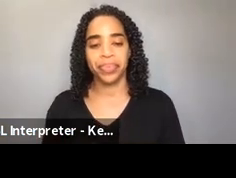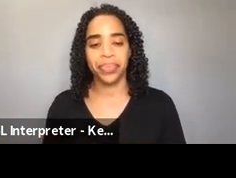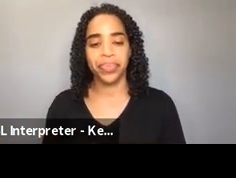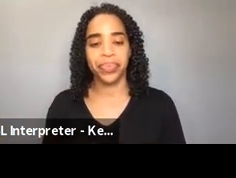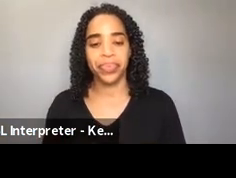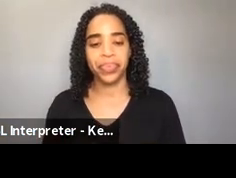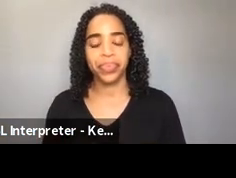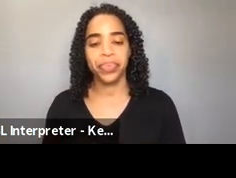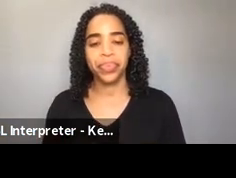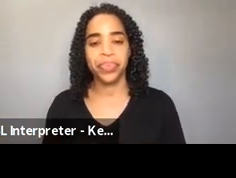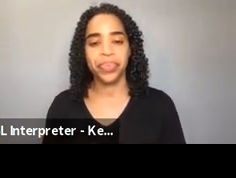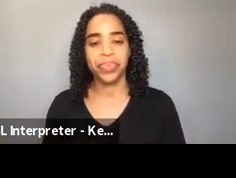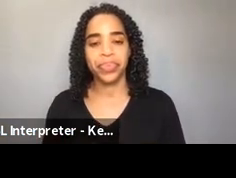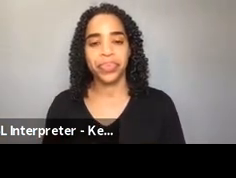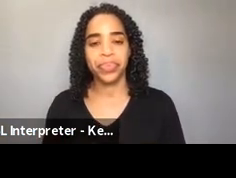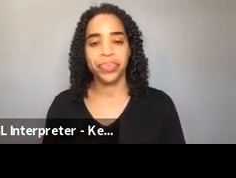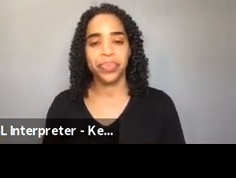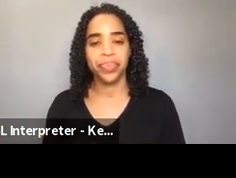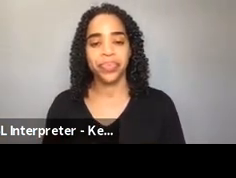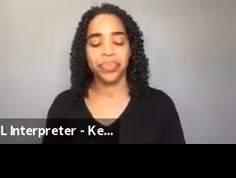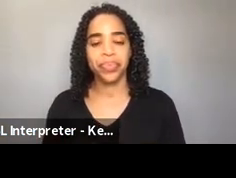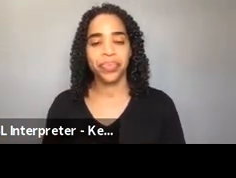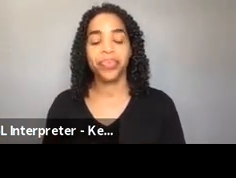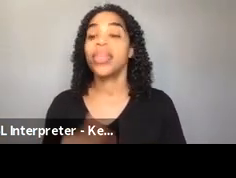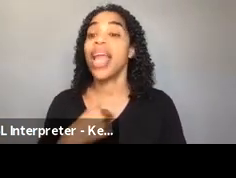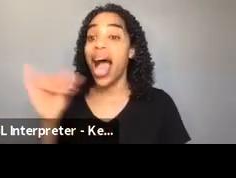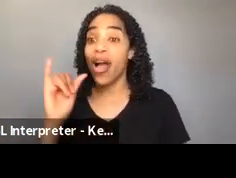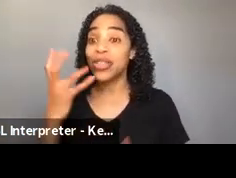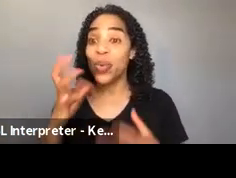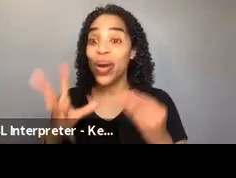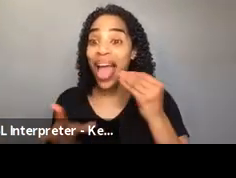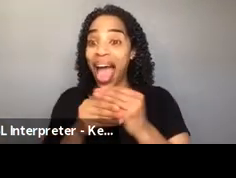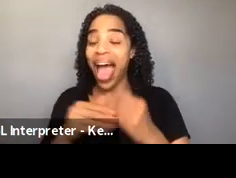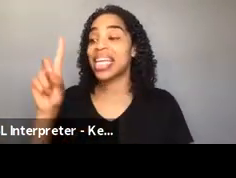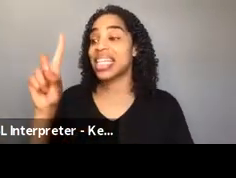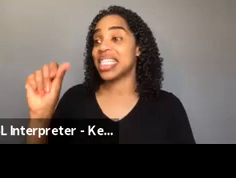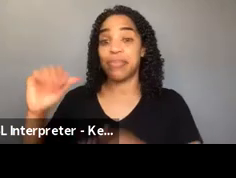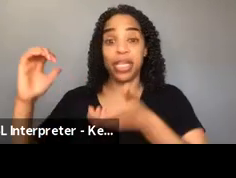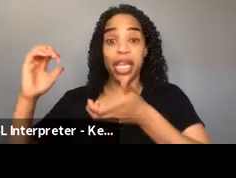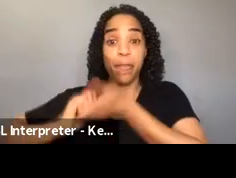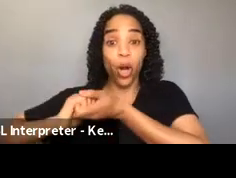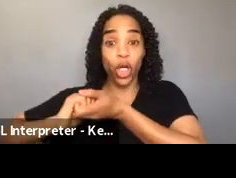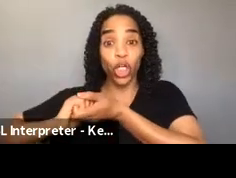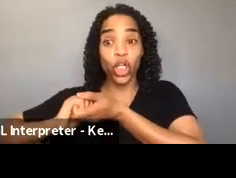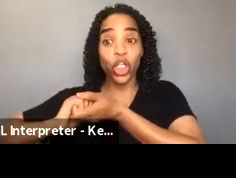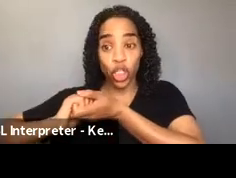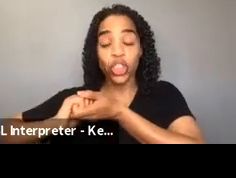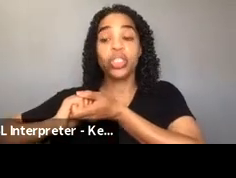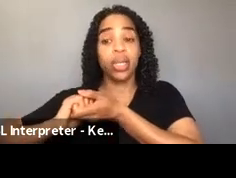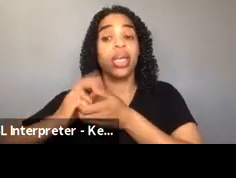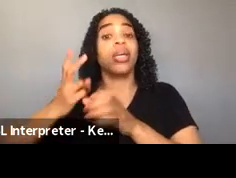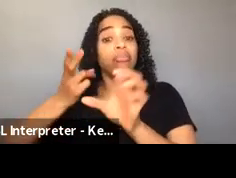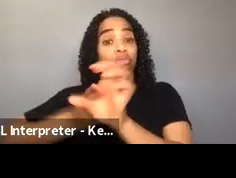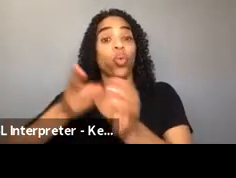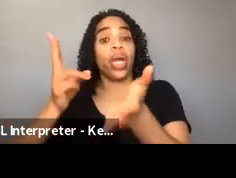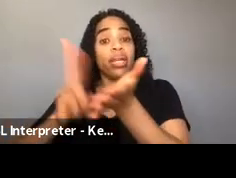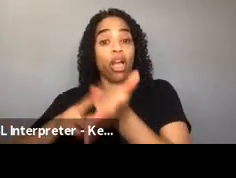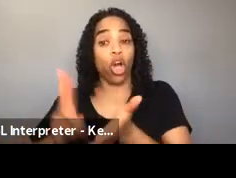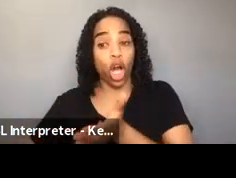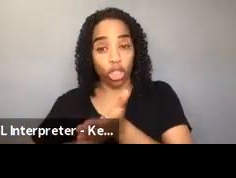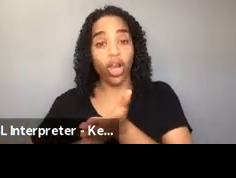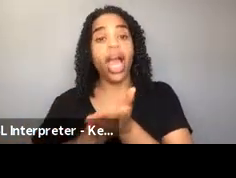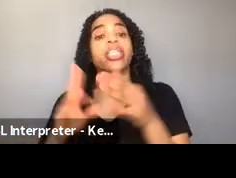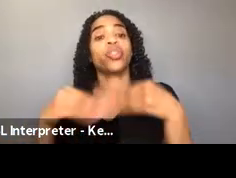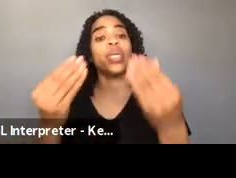provide. Want to mention that the disability partners entered into a contract to deliver